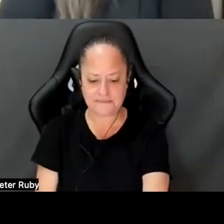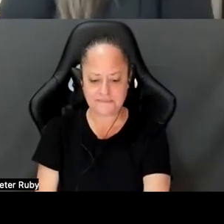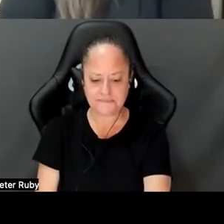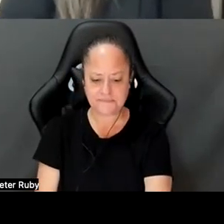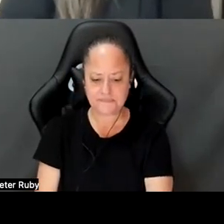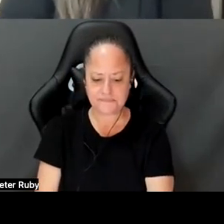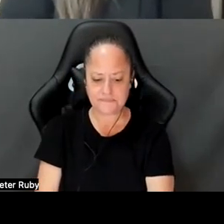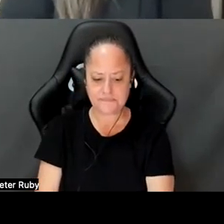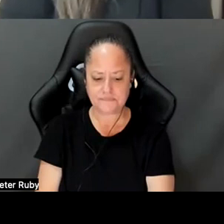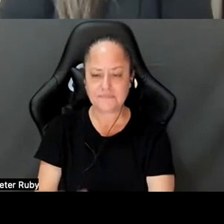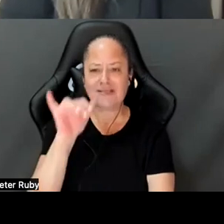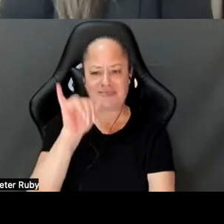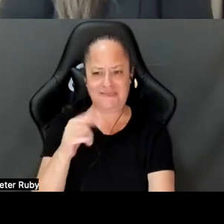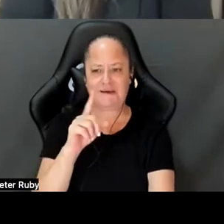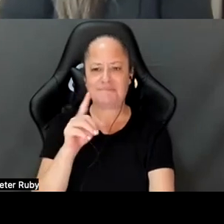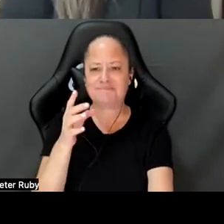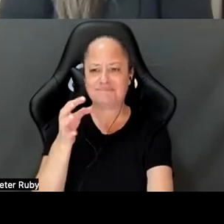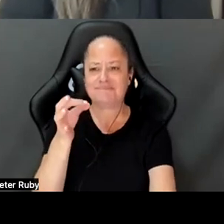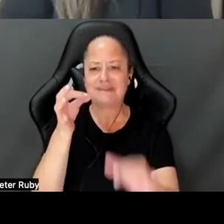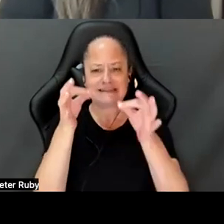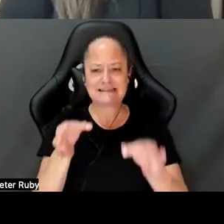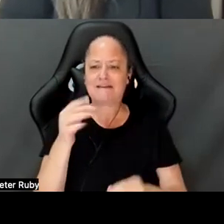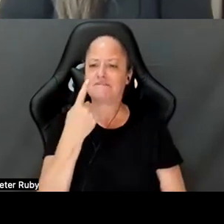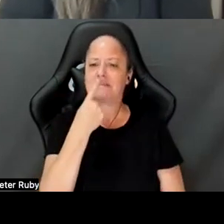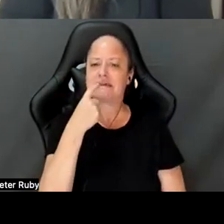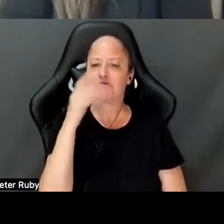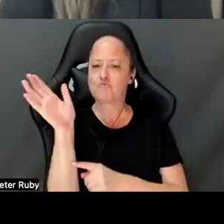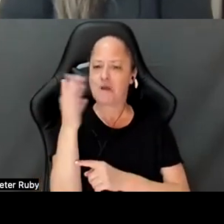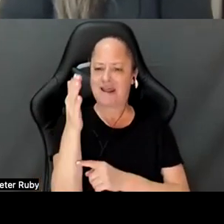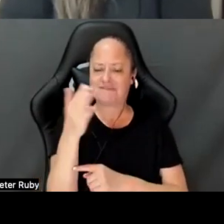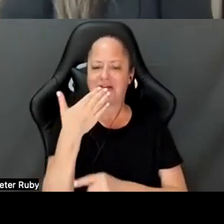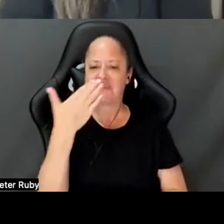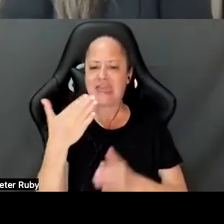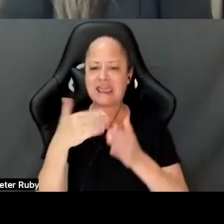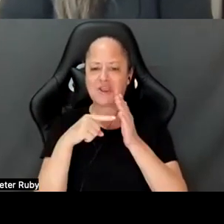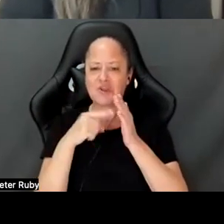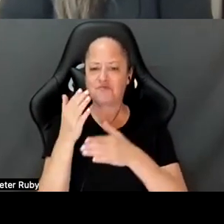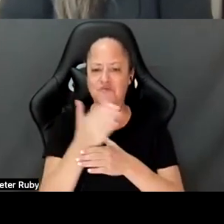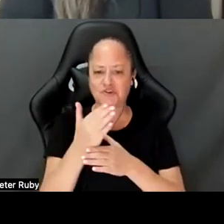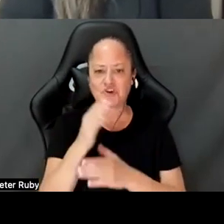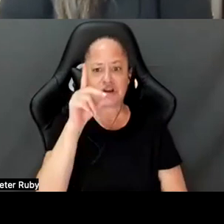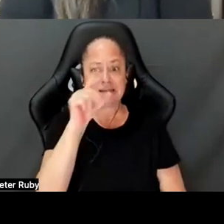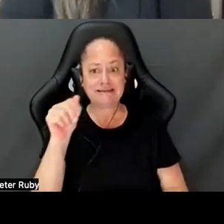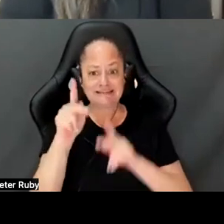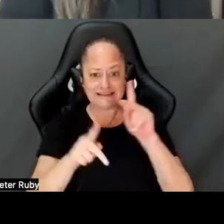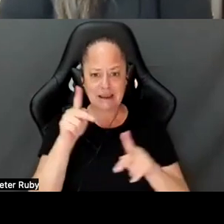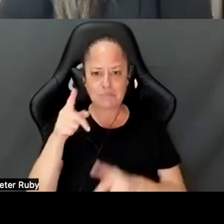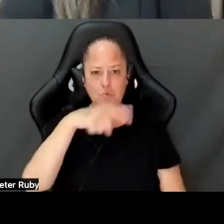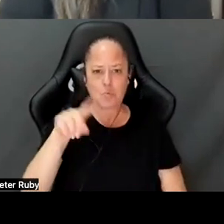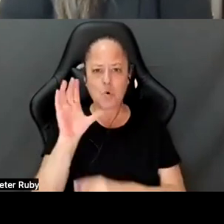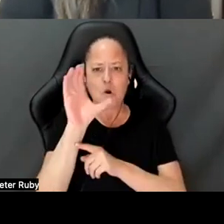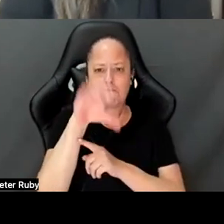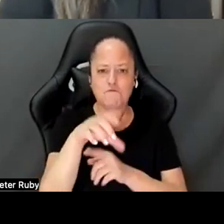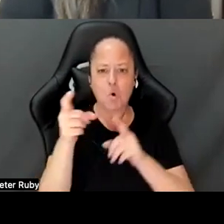that's definitely a red flag. So thank you for sharing, because again, like you said, disabled people, we do get forced